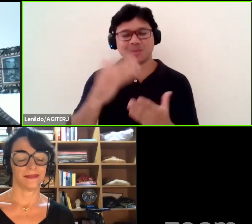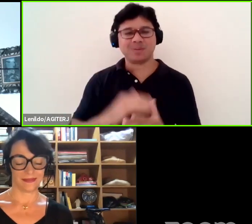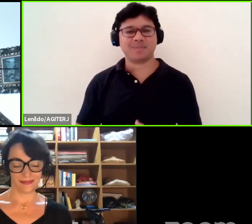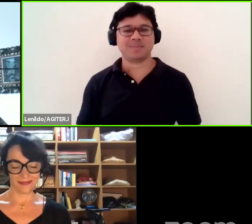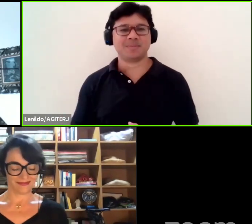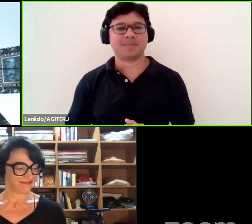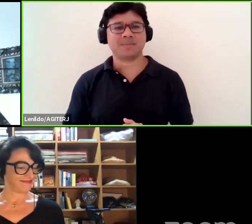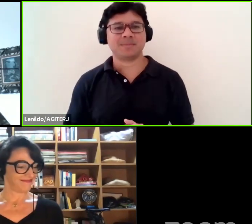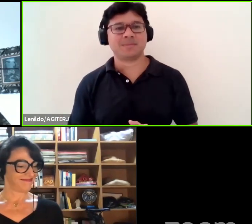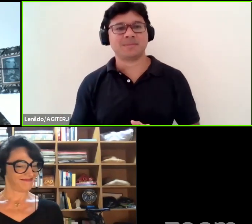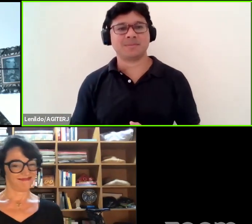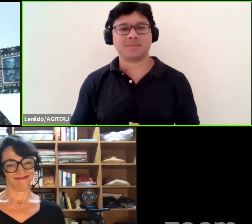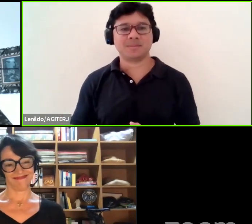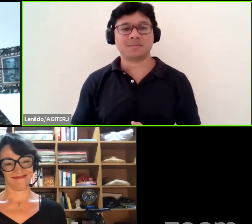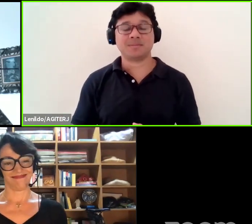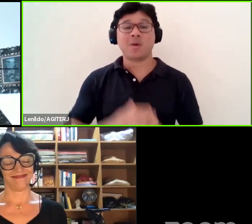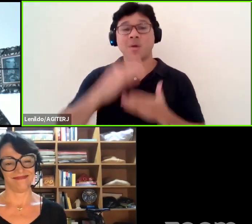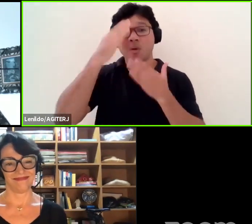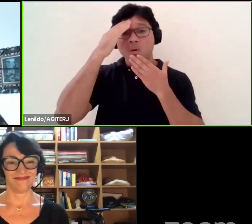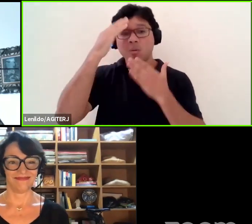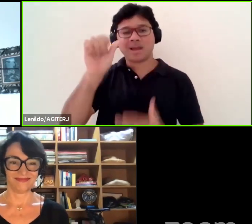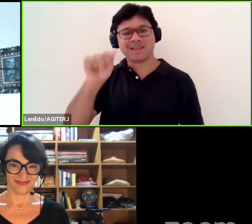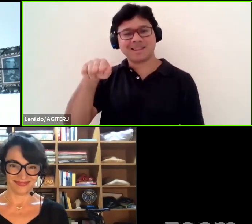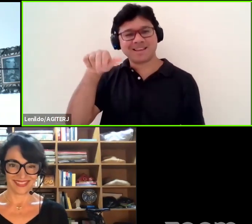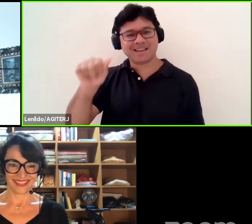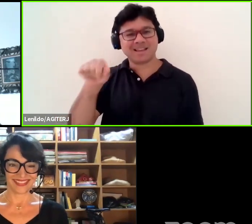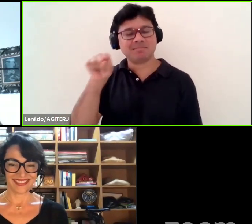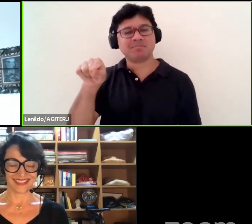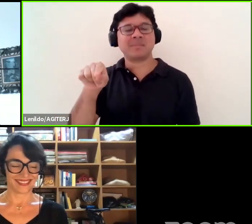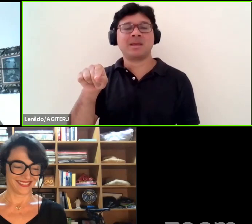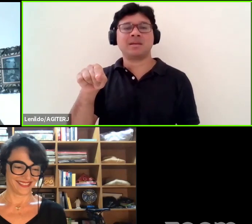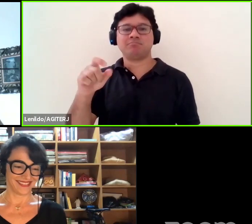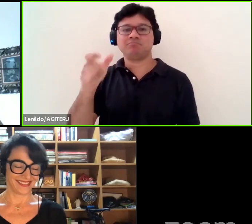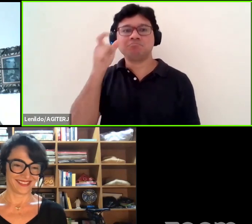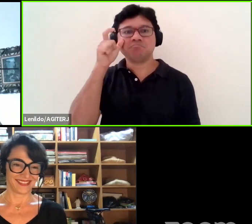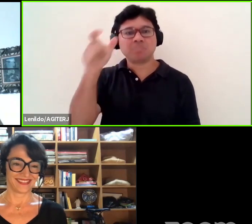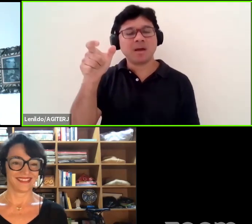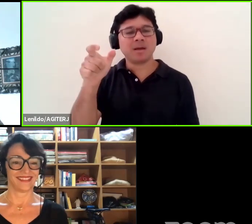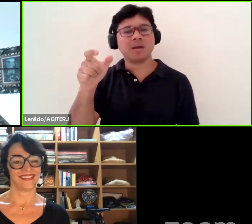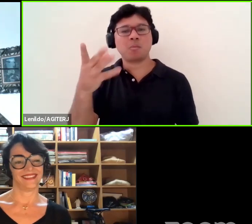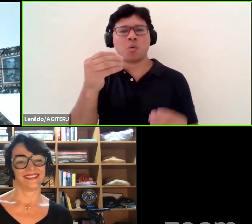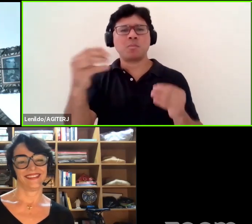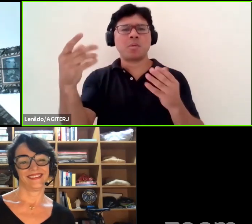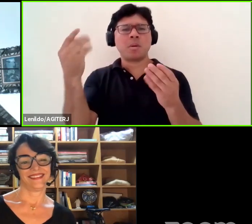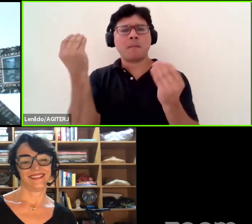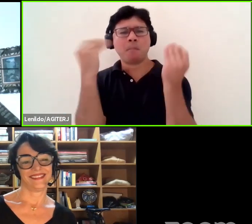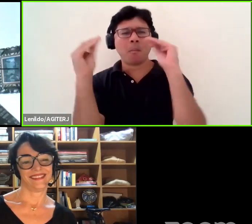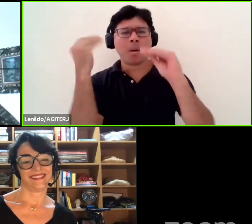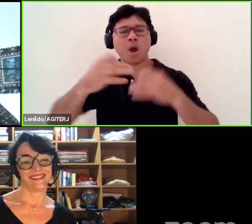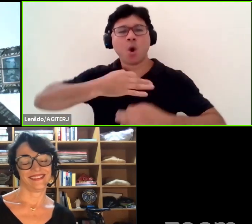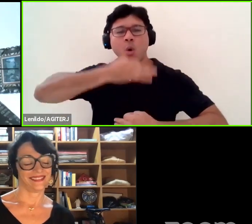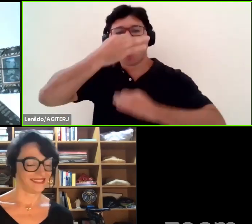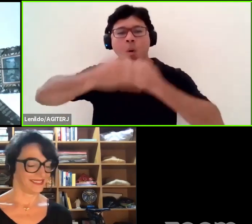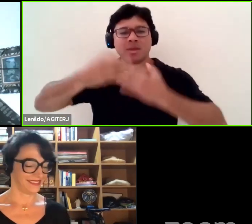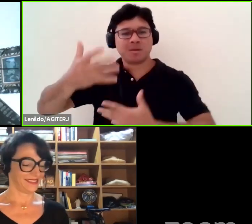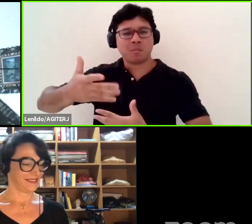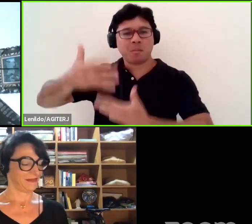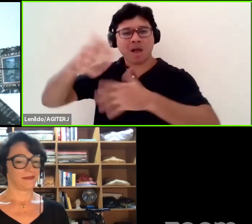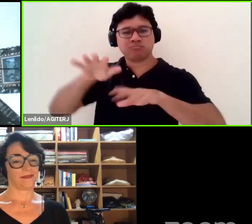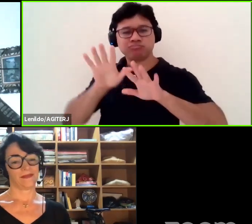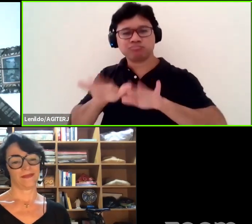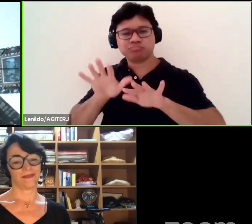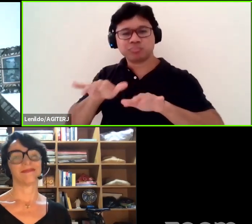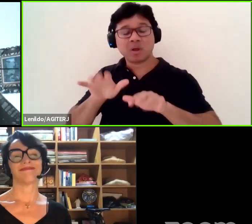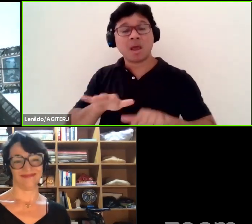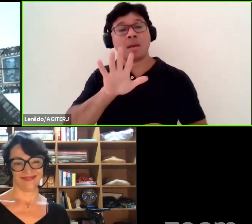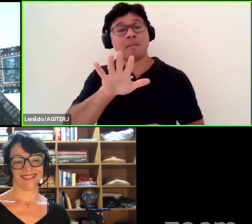Muito obrigada, Ana. Poxa, muito interessante, muita gente fazendo muitos comentários e perguntas, mas a gente vai deixar